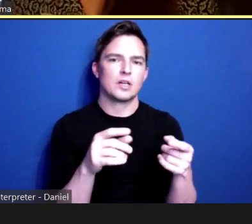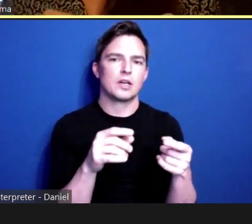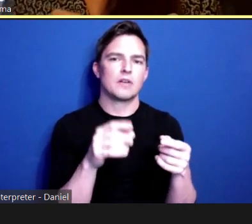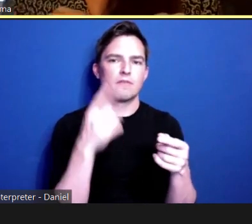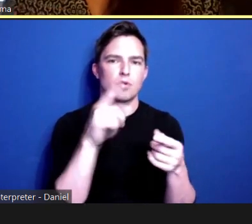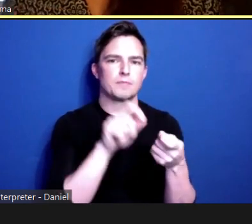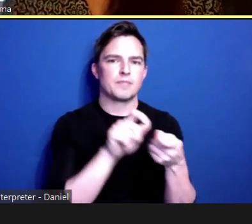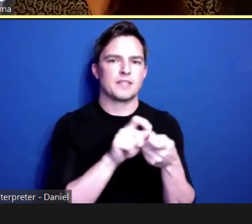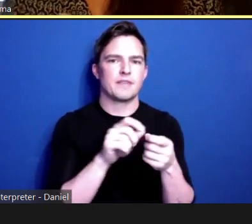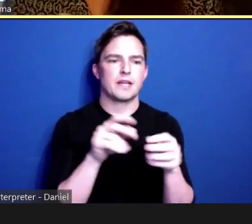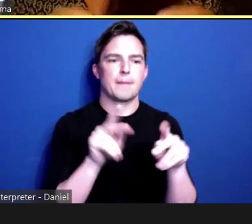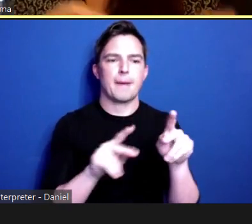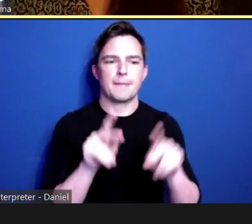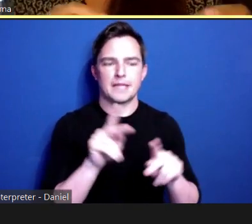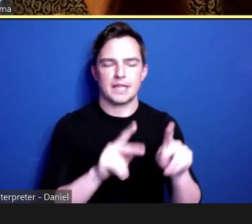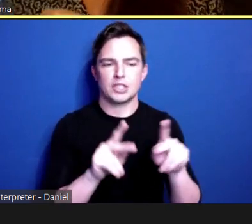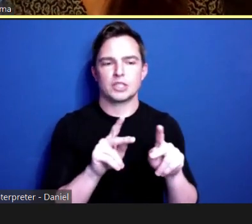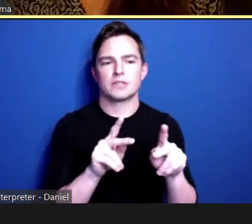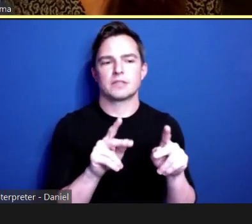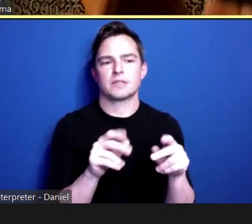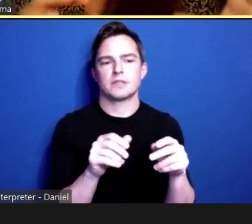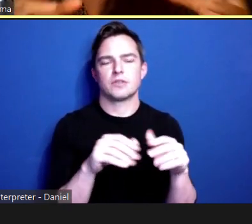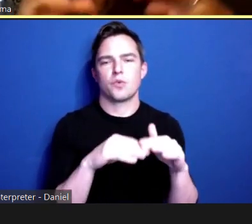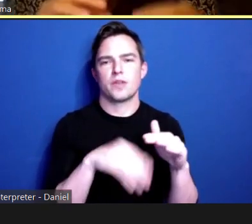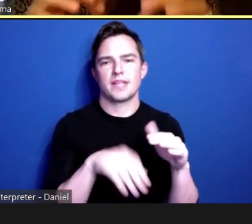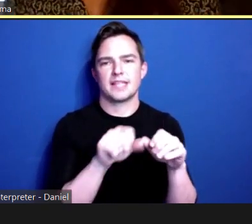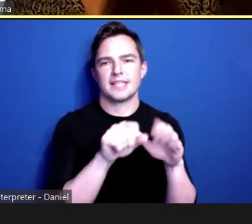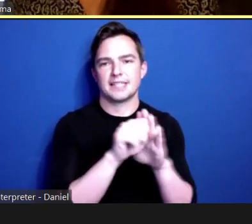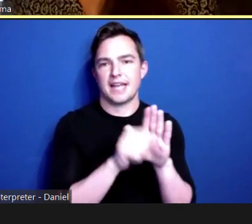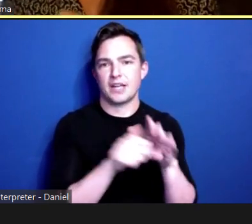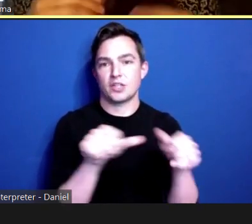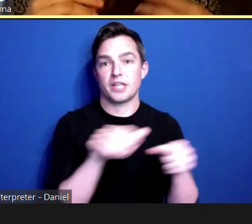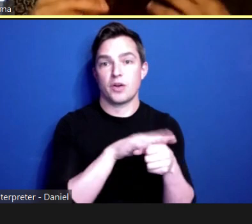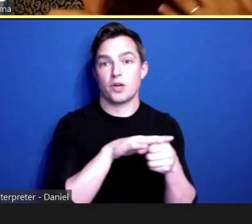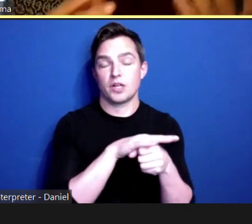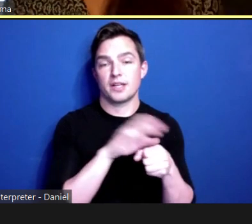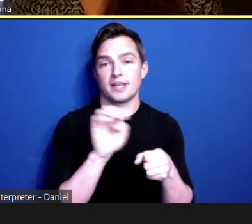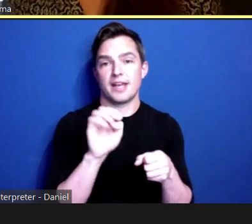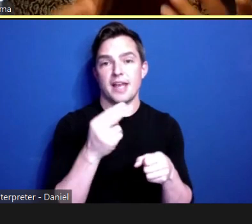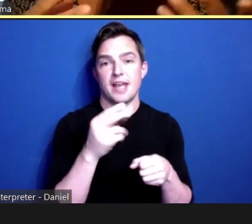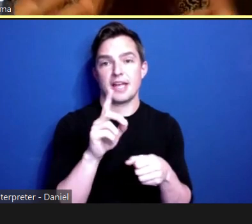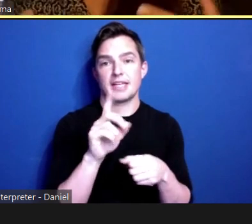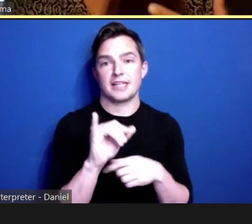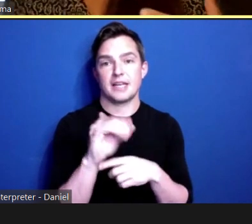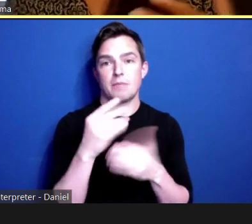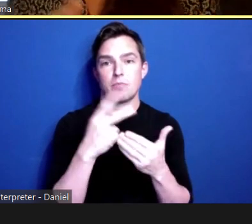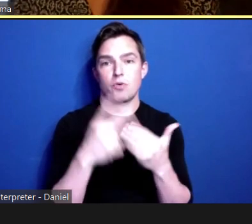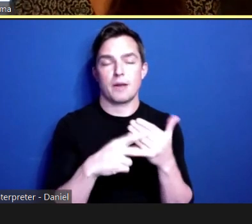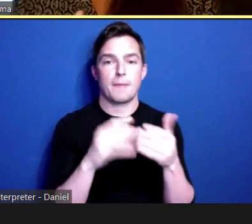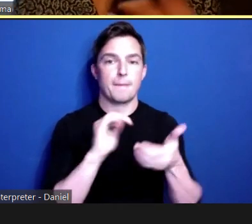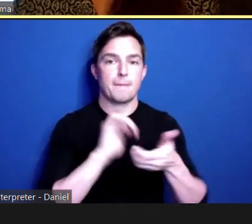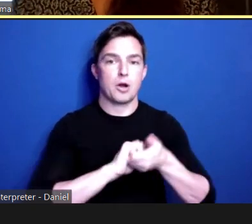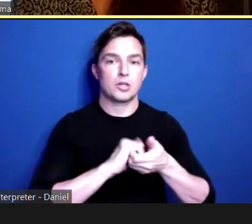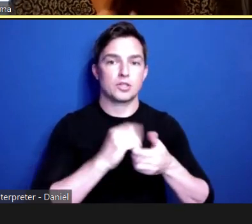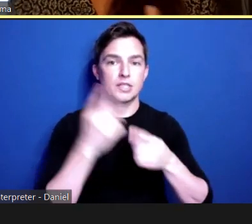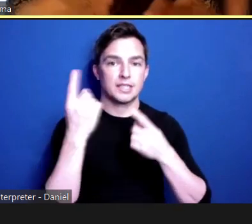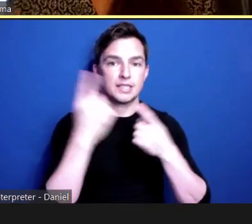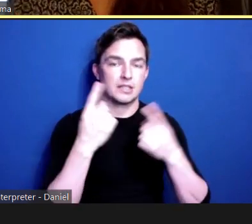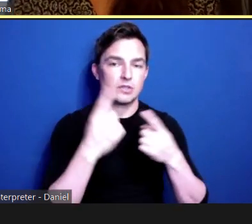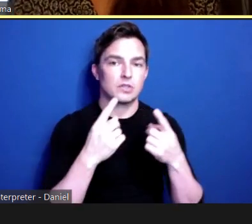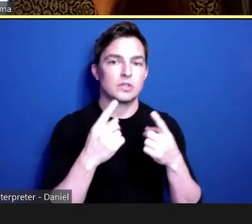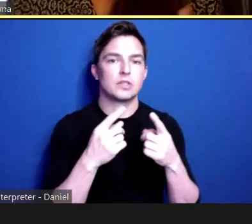populations within the state or territory that the EDU program and partners should consider targeting to